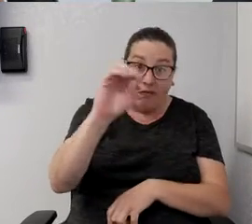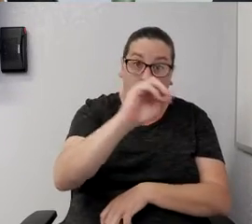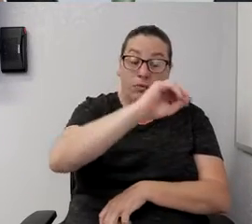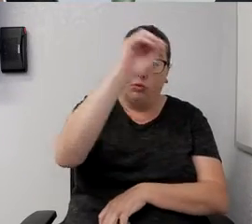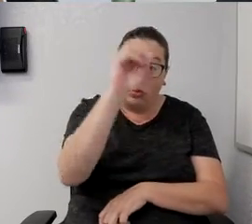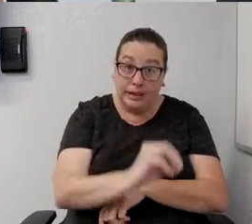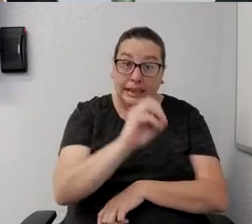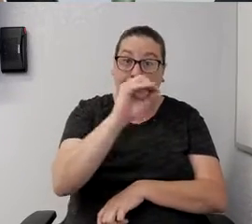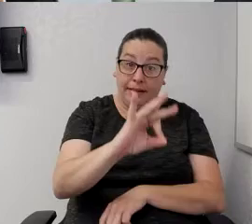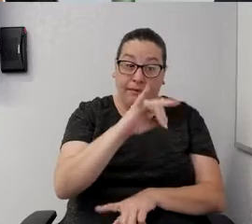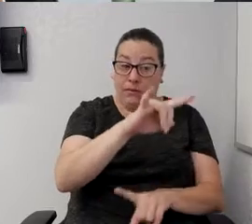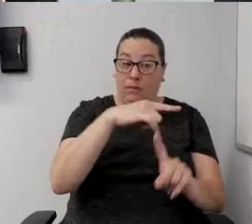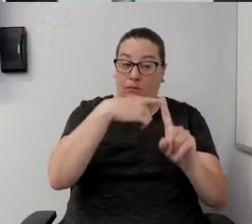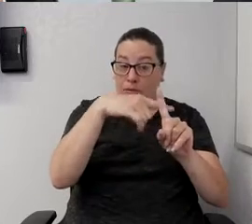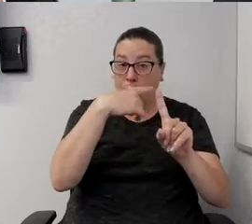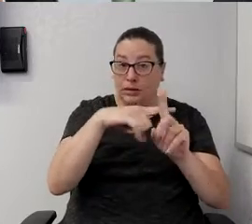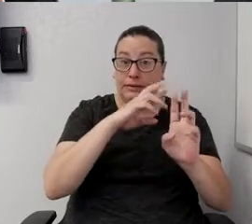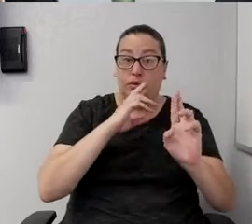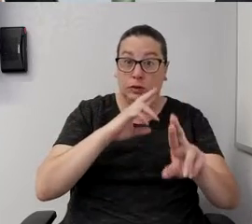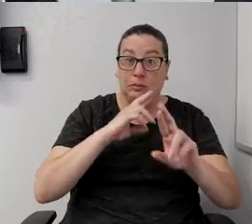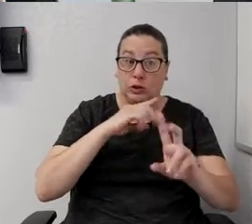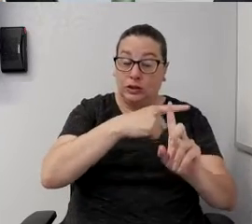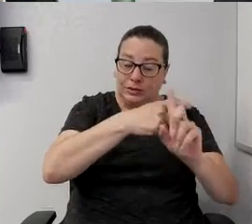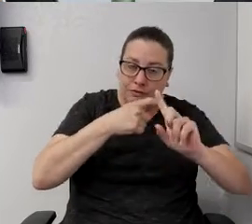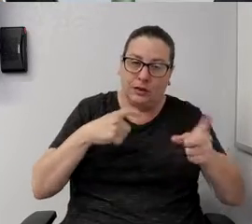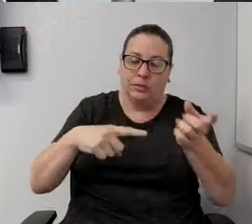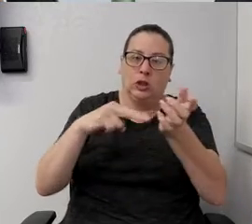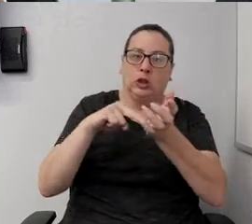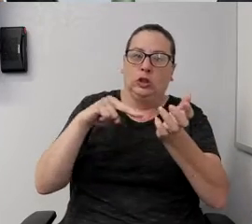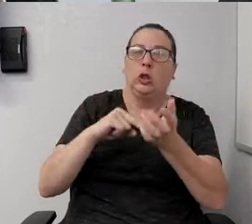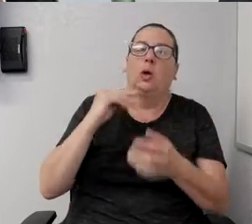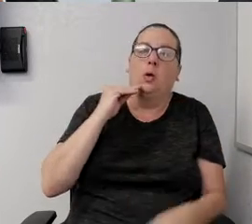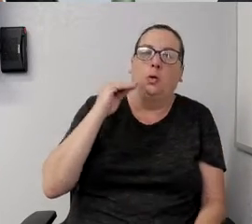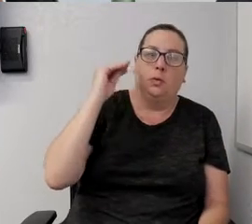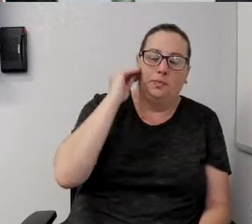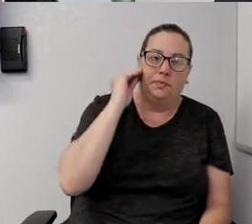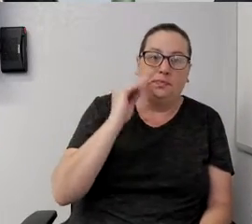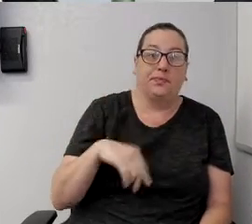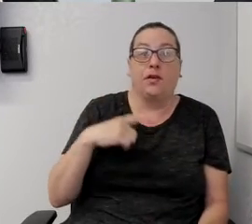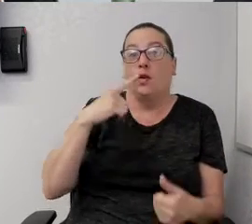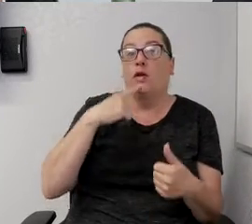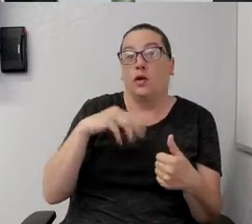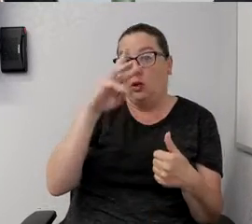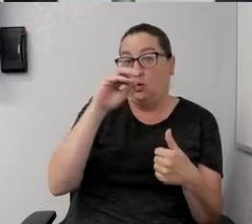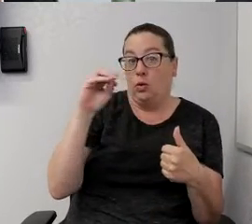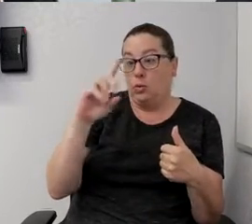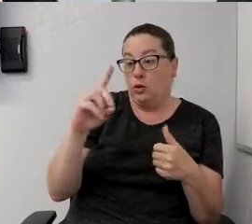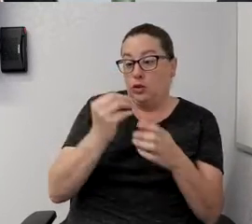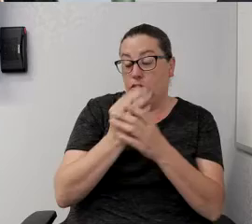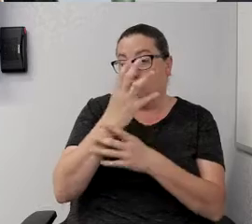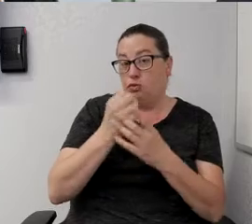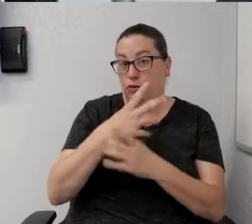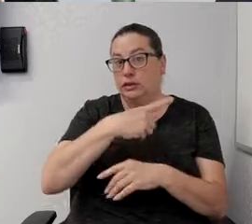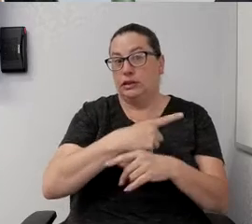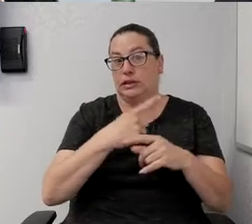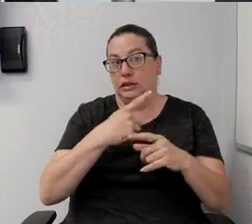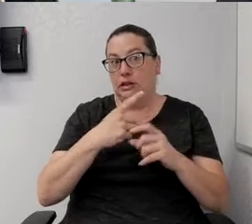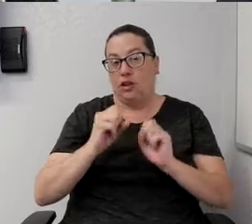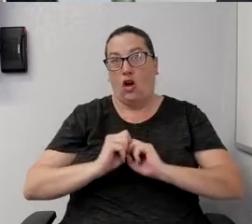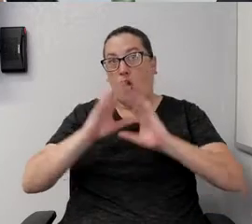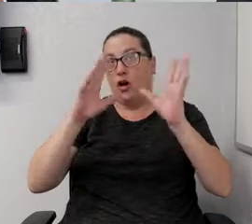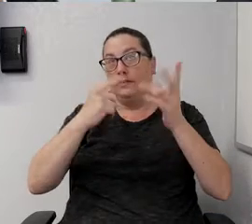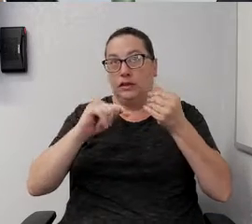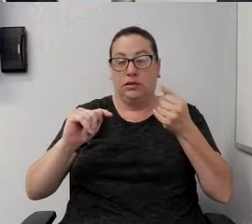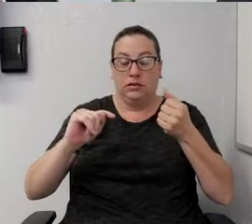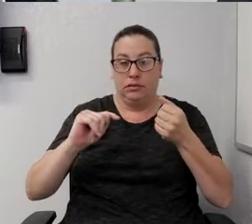positive reports are nursing home patients. Redwood Springs, obviously the most noteworthy of